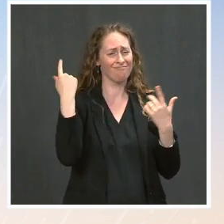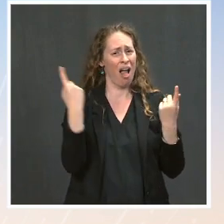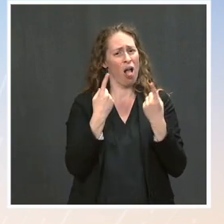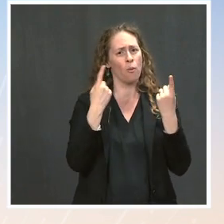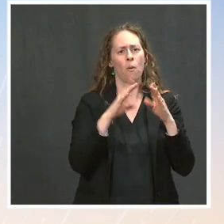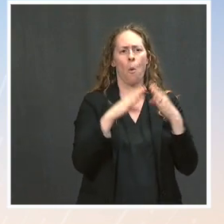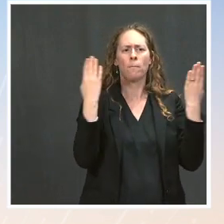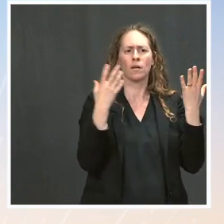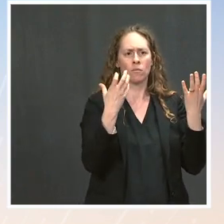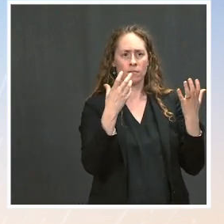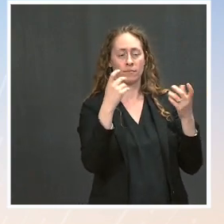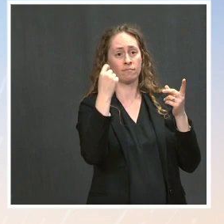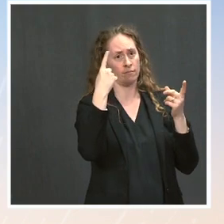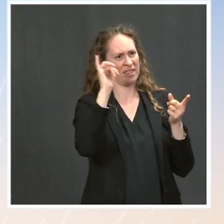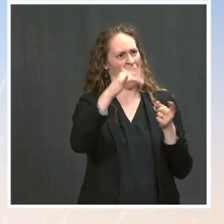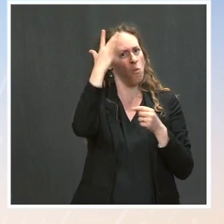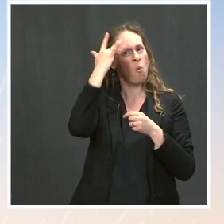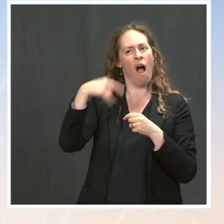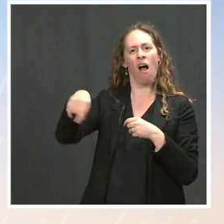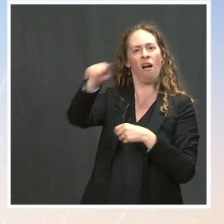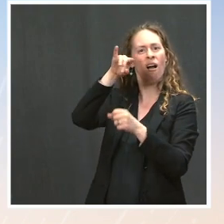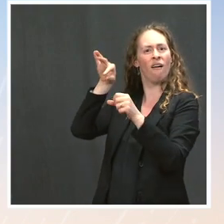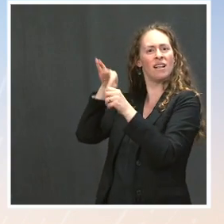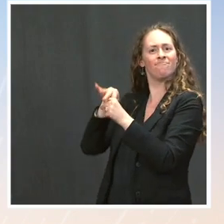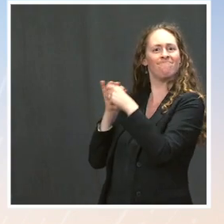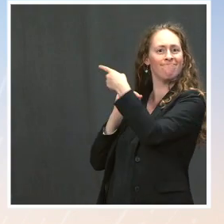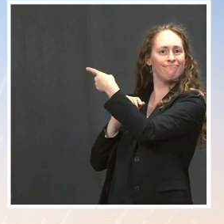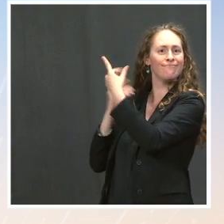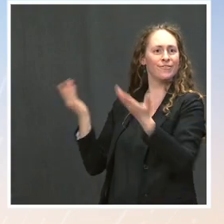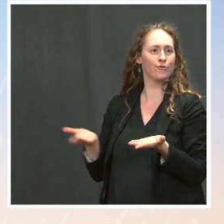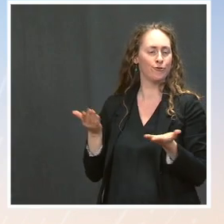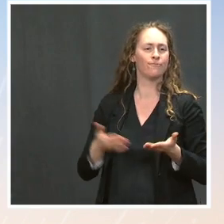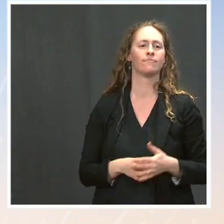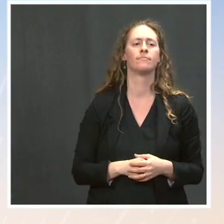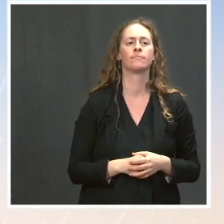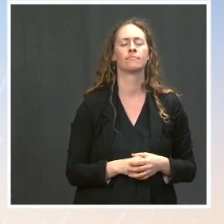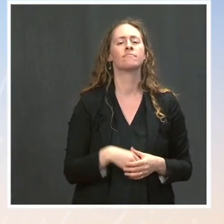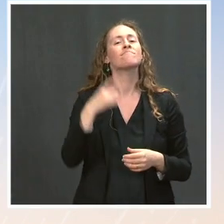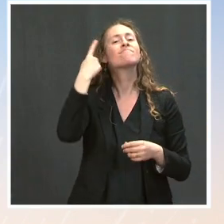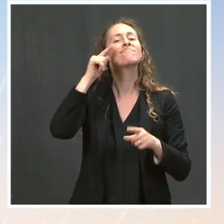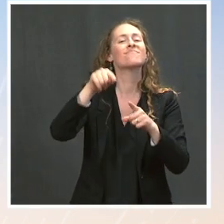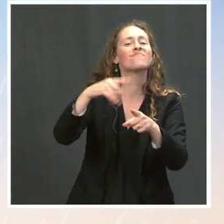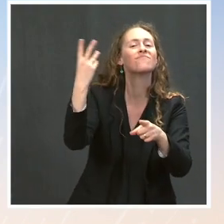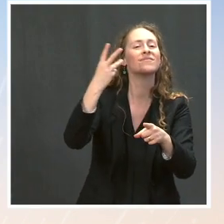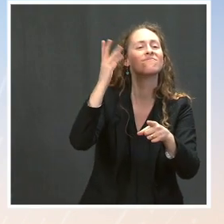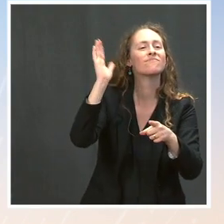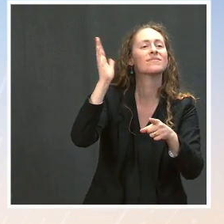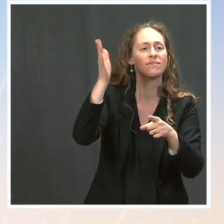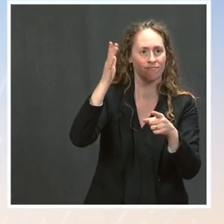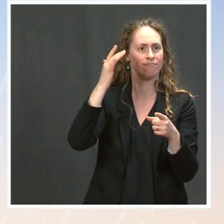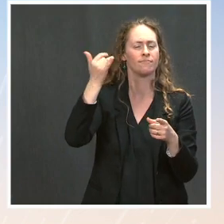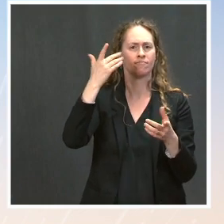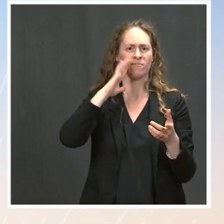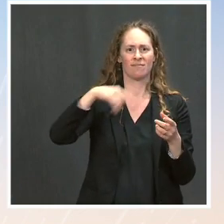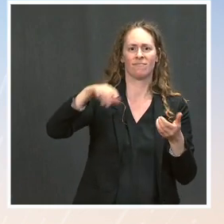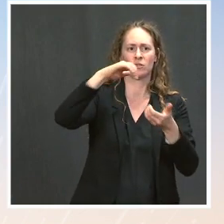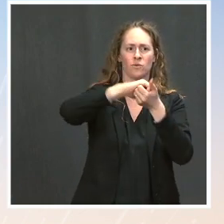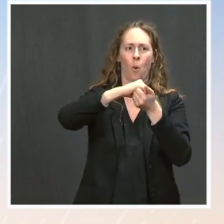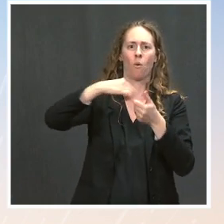do. And on the speech on Wednesday, you know, obviously your first joint address is a big moment for any new president, mm-hmm. but this is not